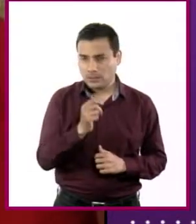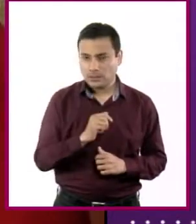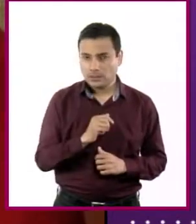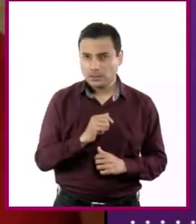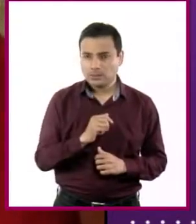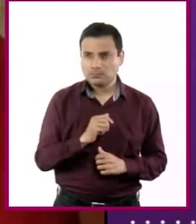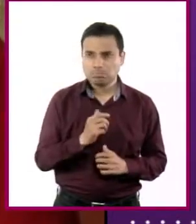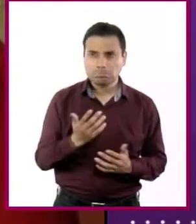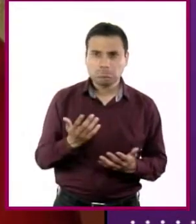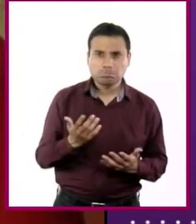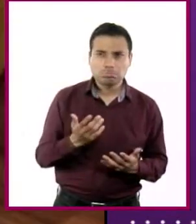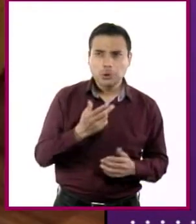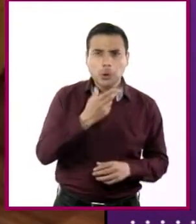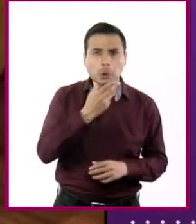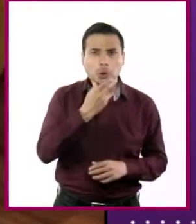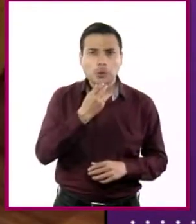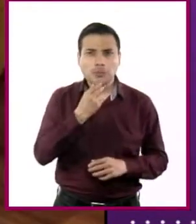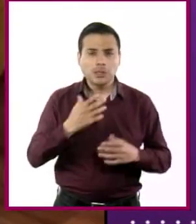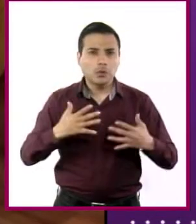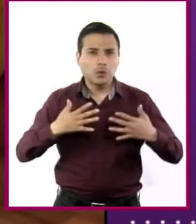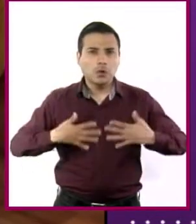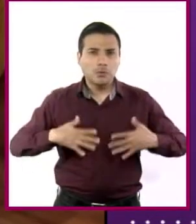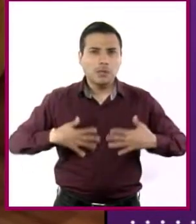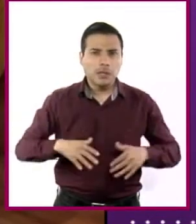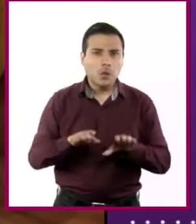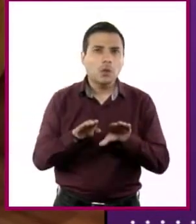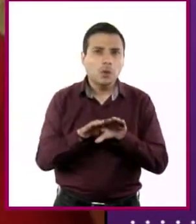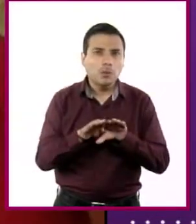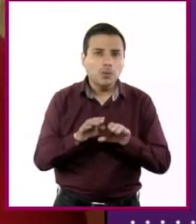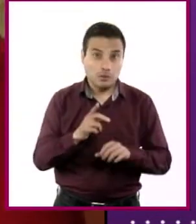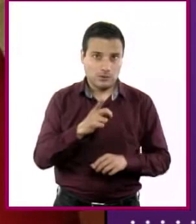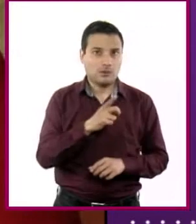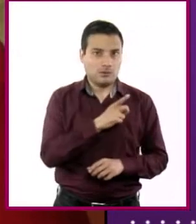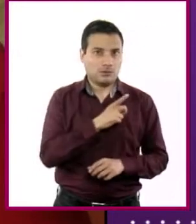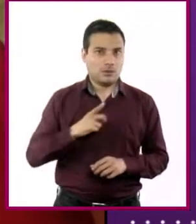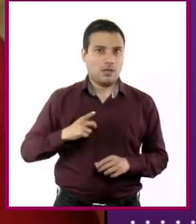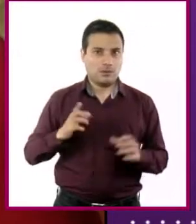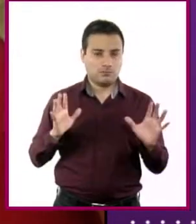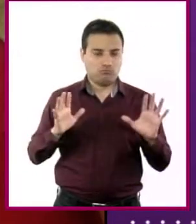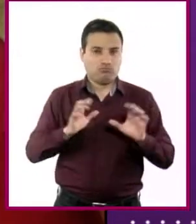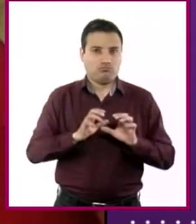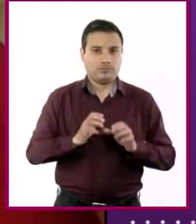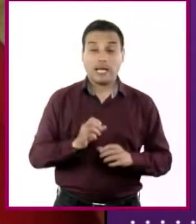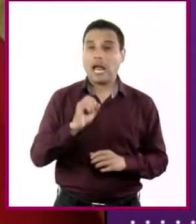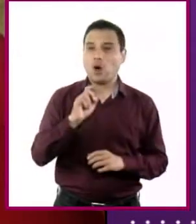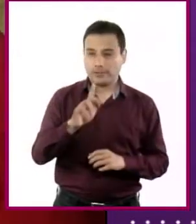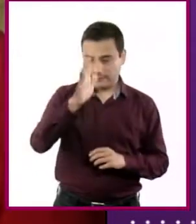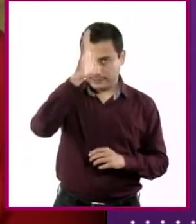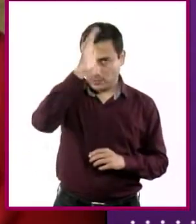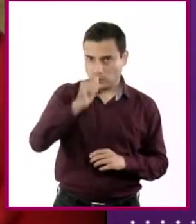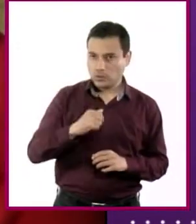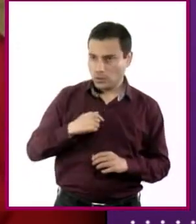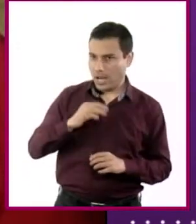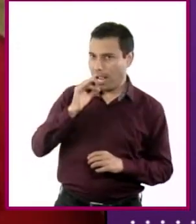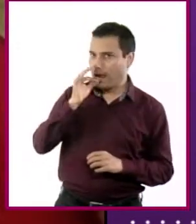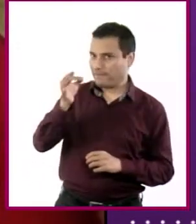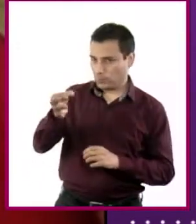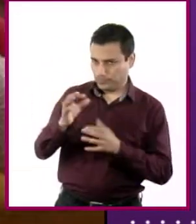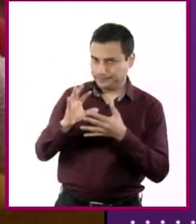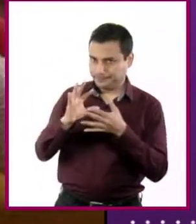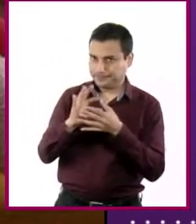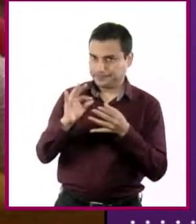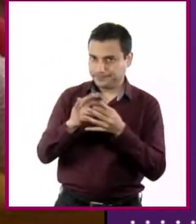What will he wear for the interview? He needs to look formal. All right, Miss Gossip. I will call him right